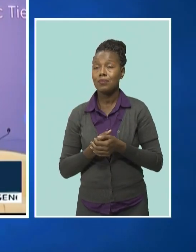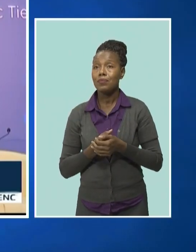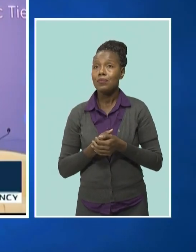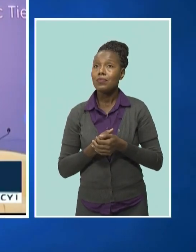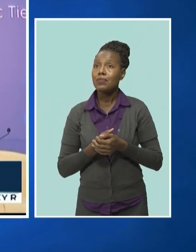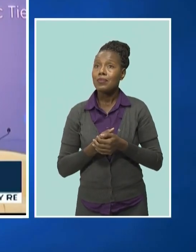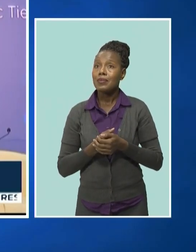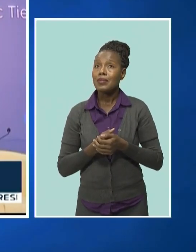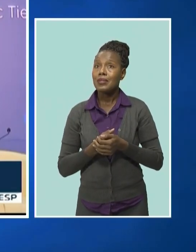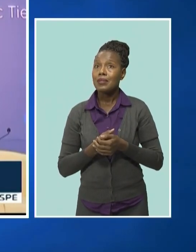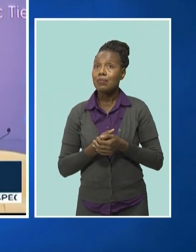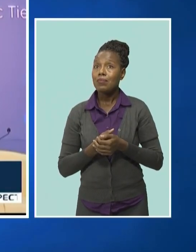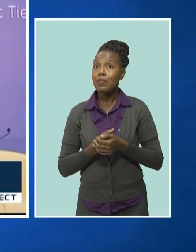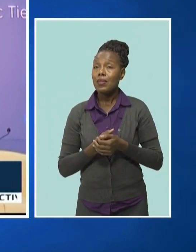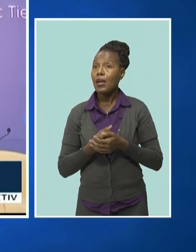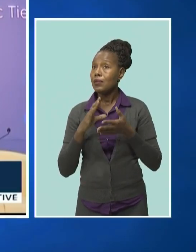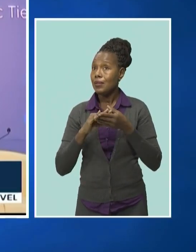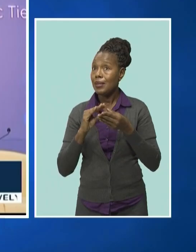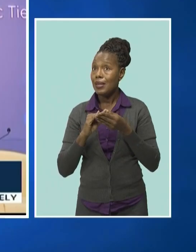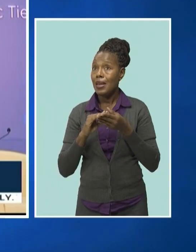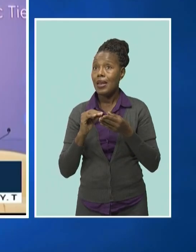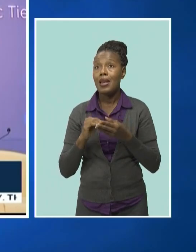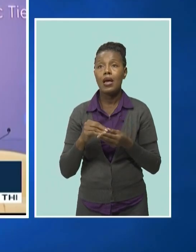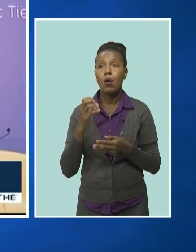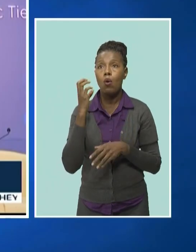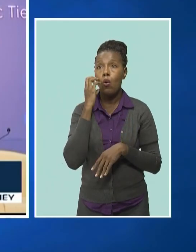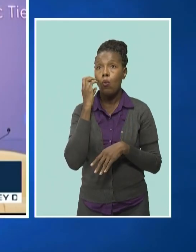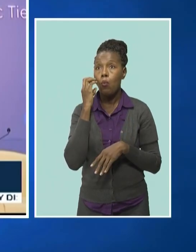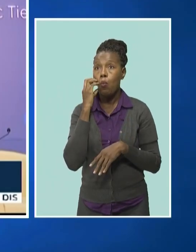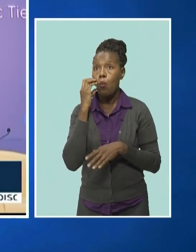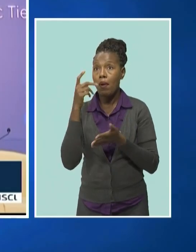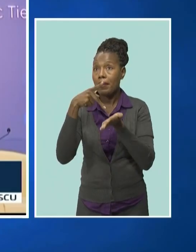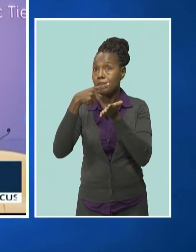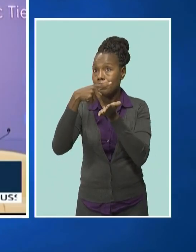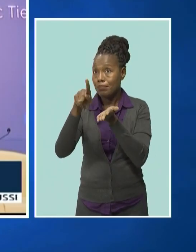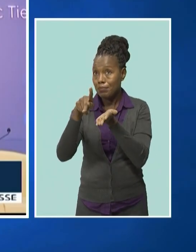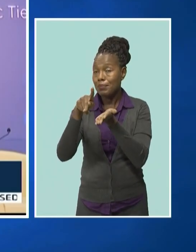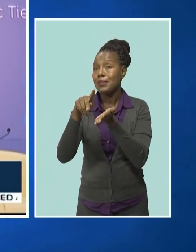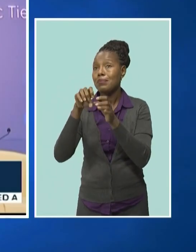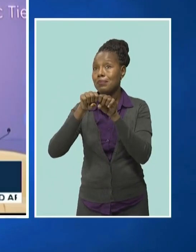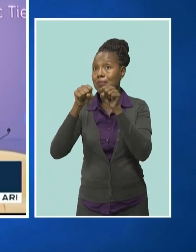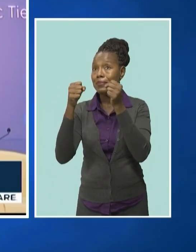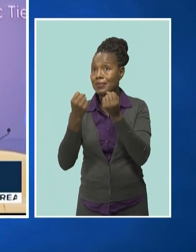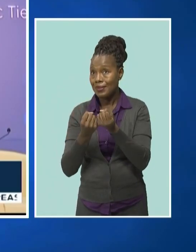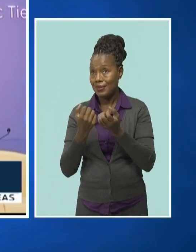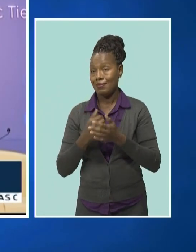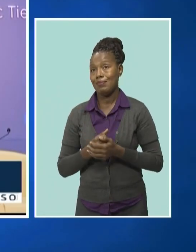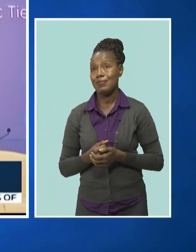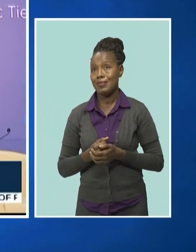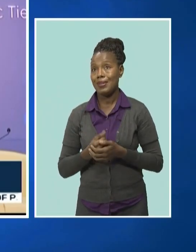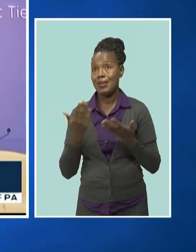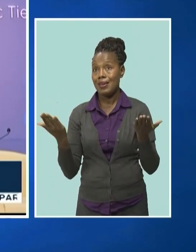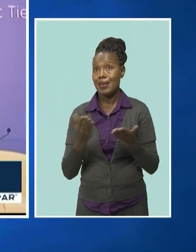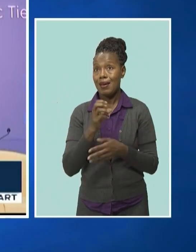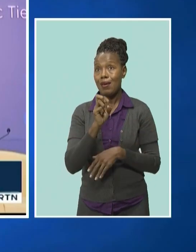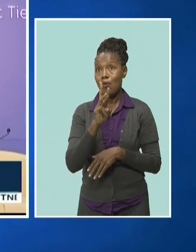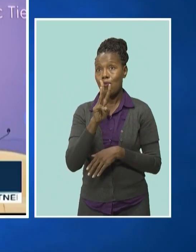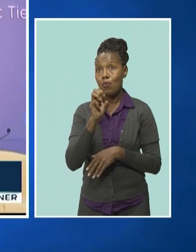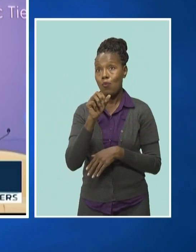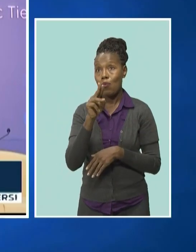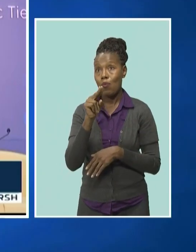the mobile payment system that we have in Rwanda. So the mobile payment facility or platform